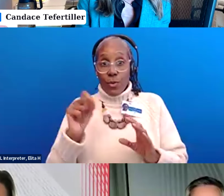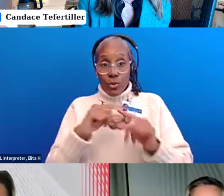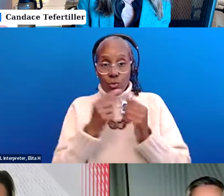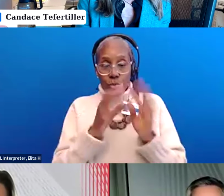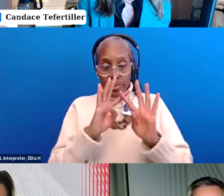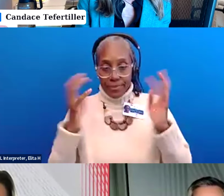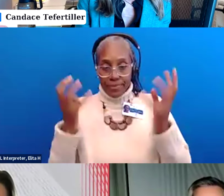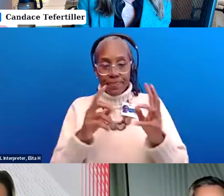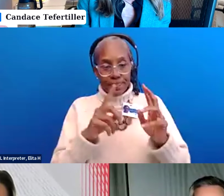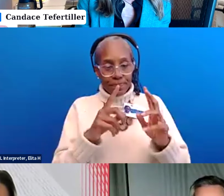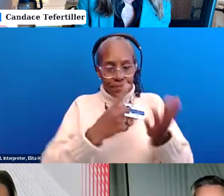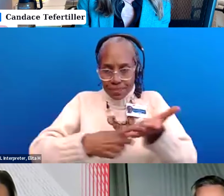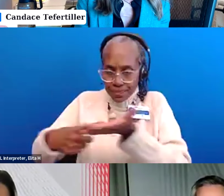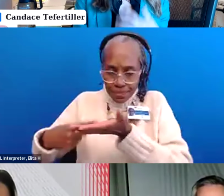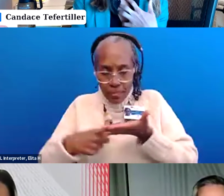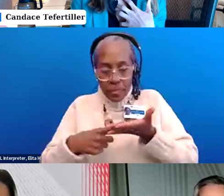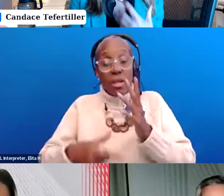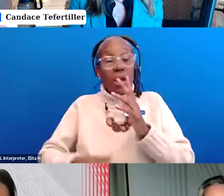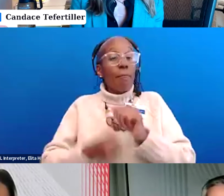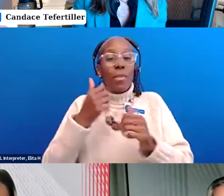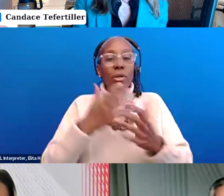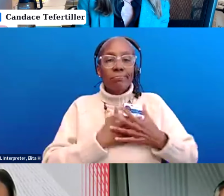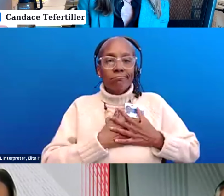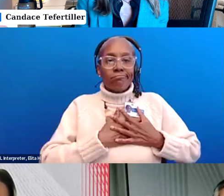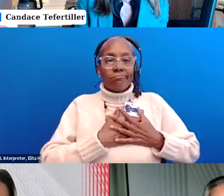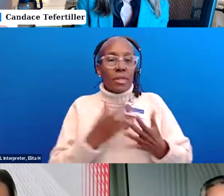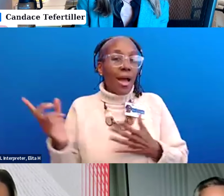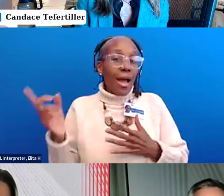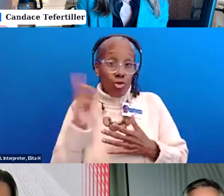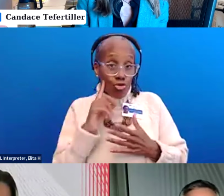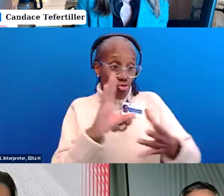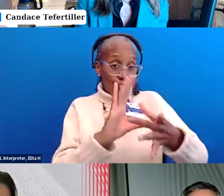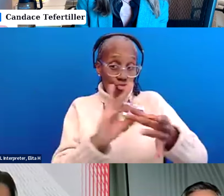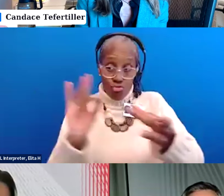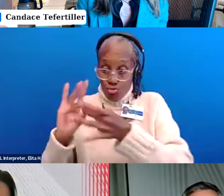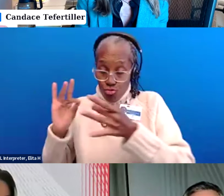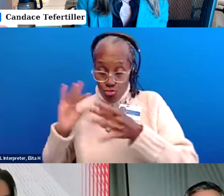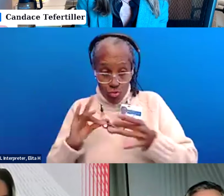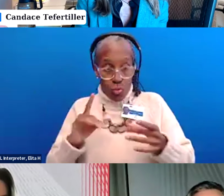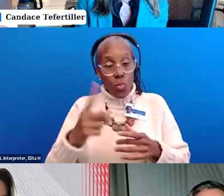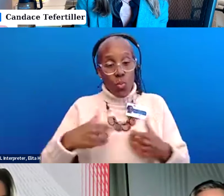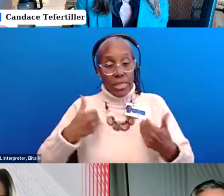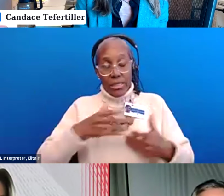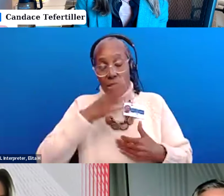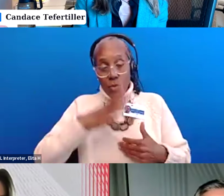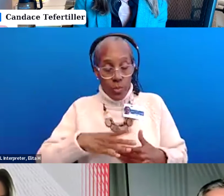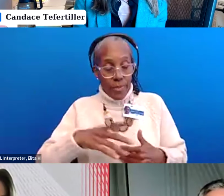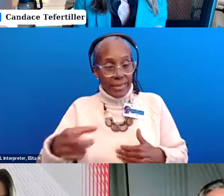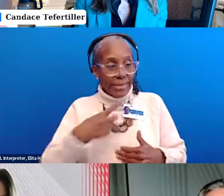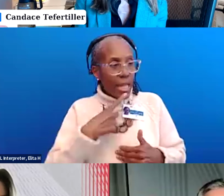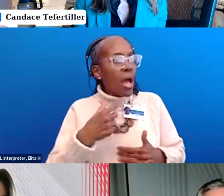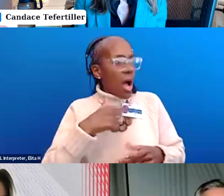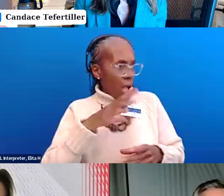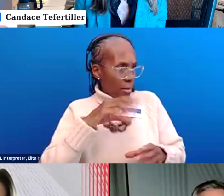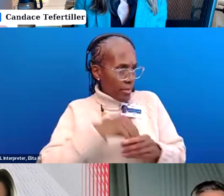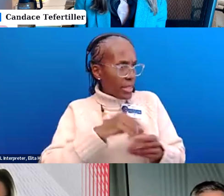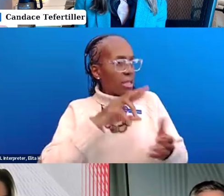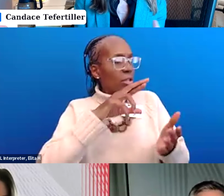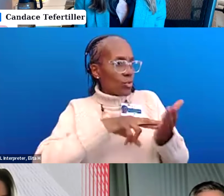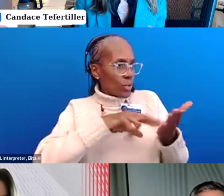one of the most heartwarming things that I heard from our participants was one young lady who said when she participated